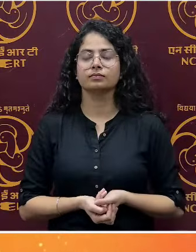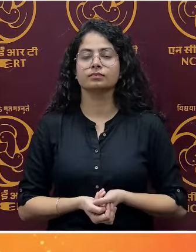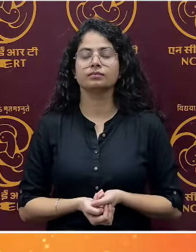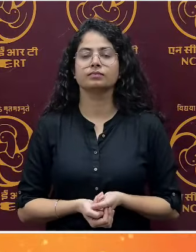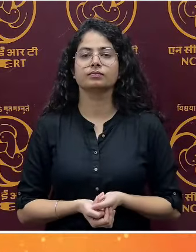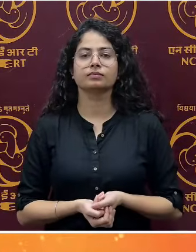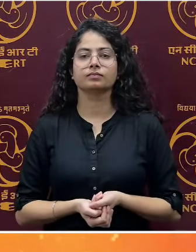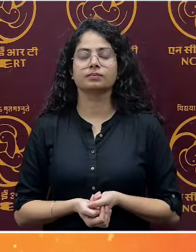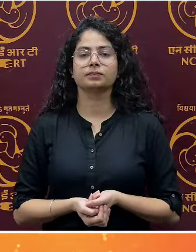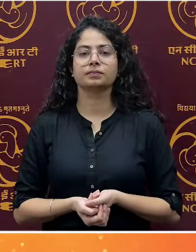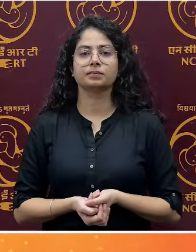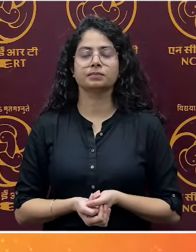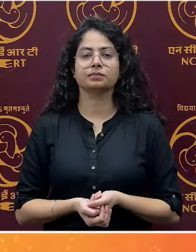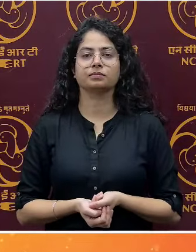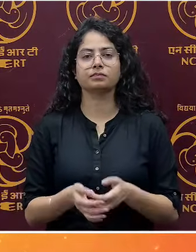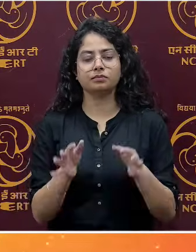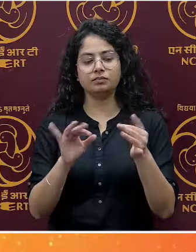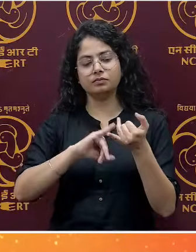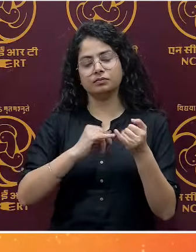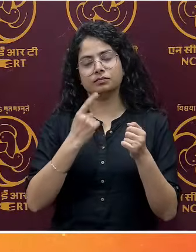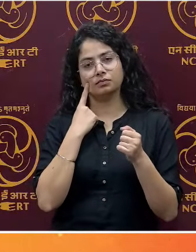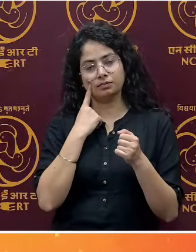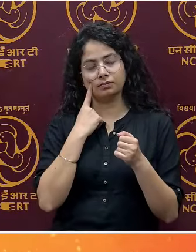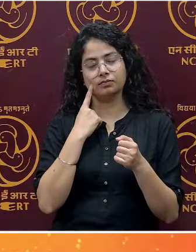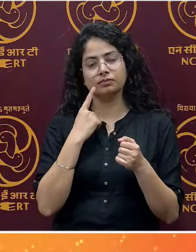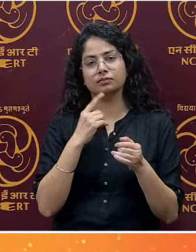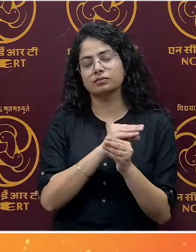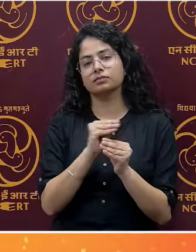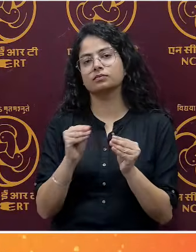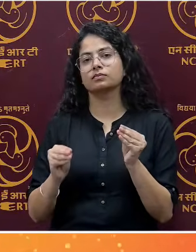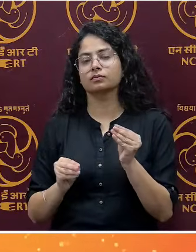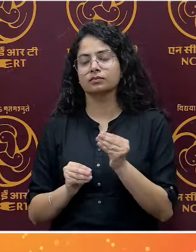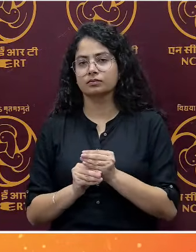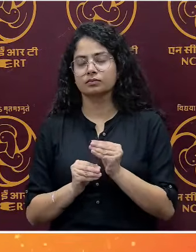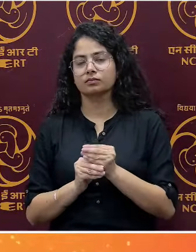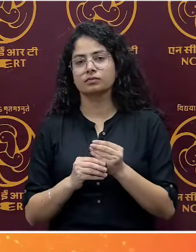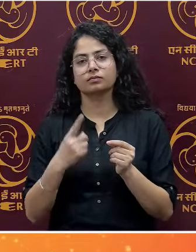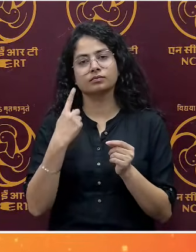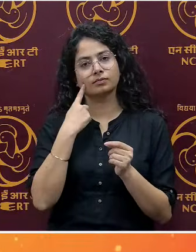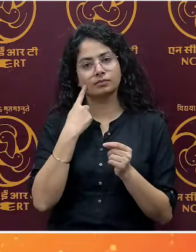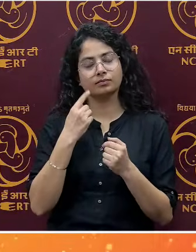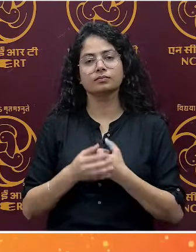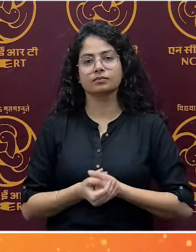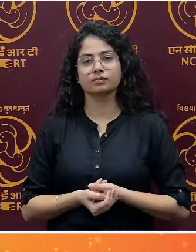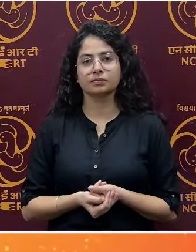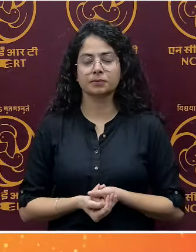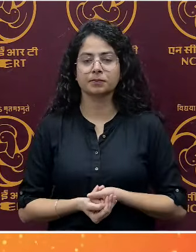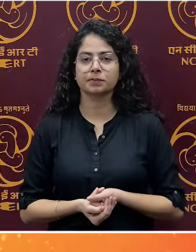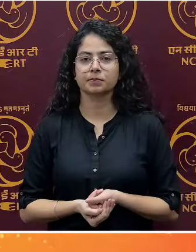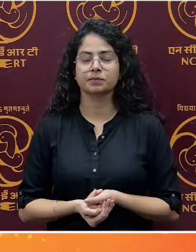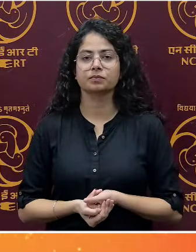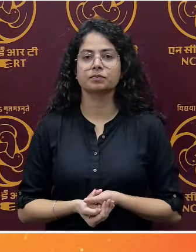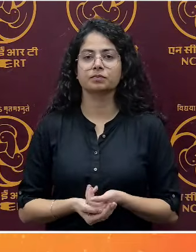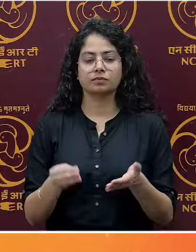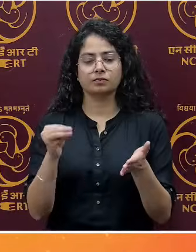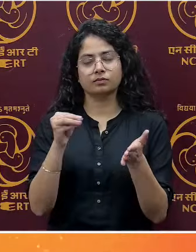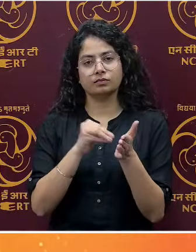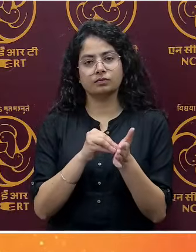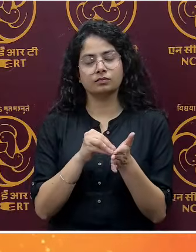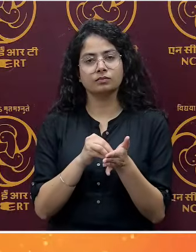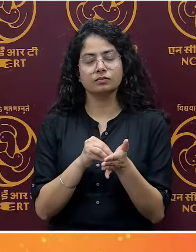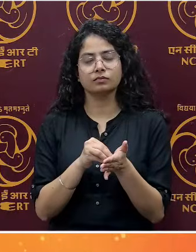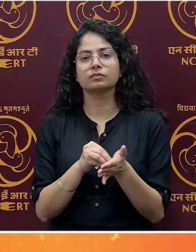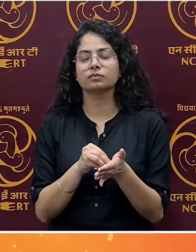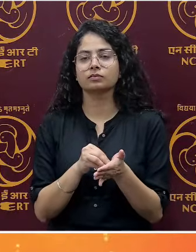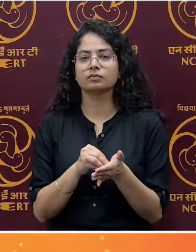of interest, simple interest, and also counter variable I. And then we have to submit it. And